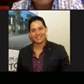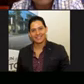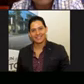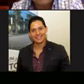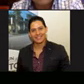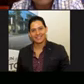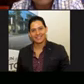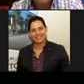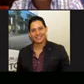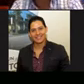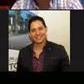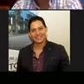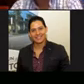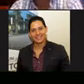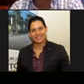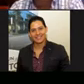world.